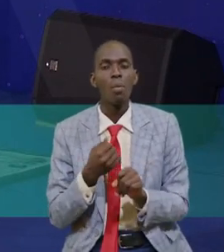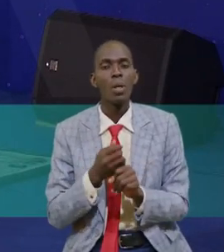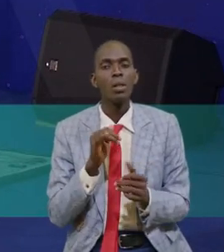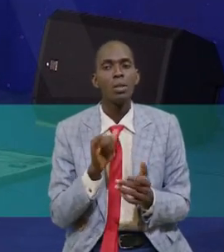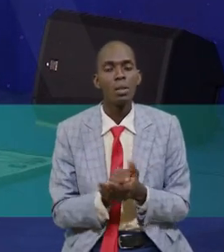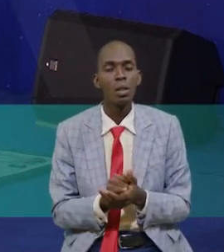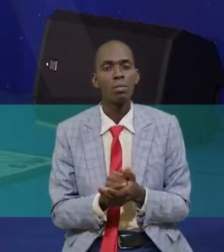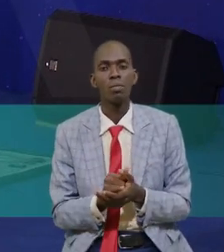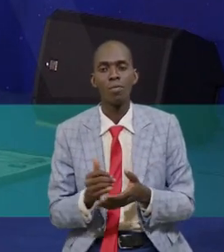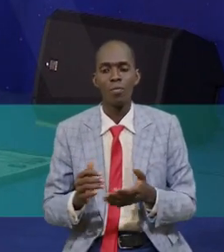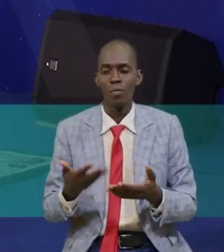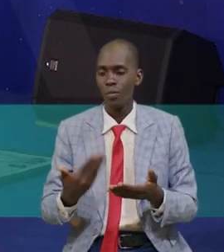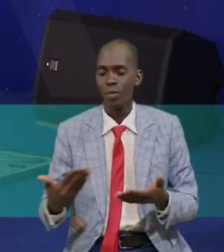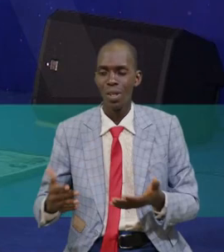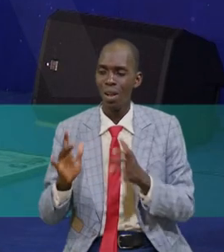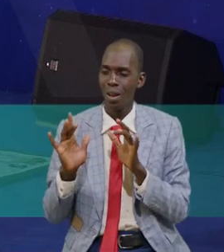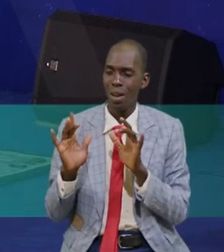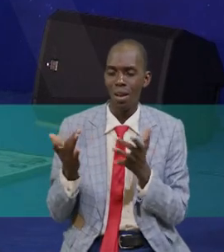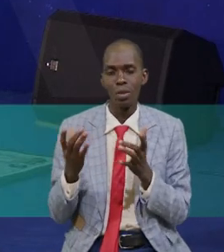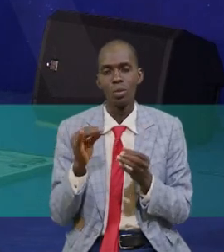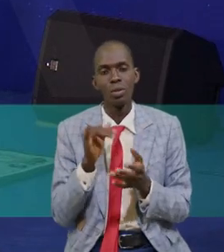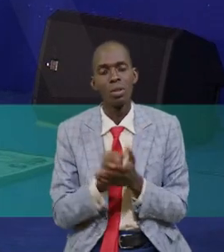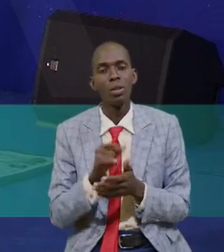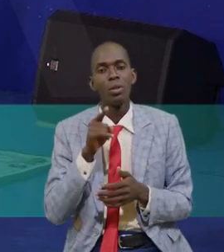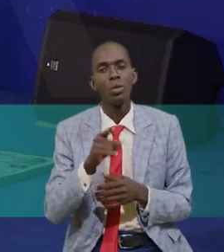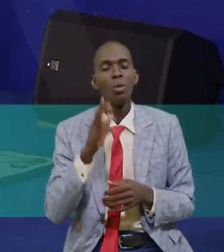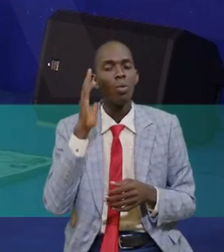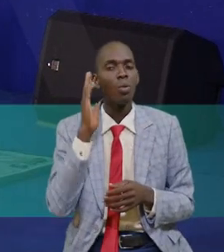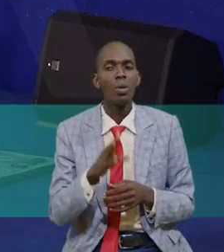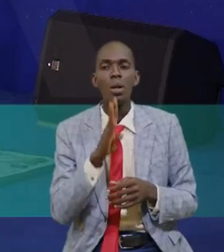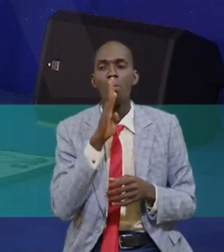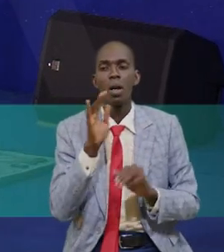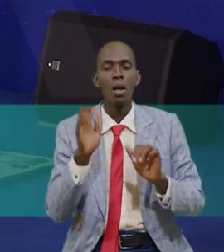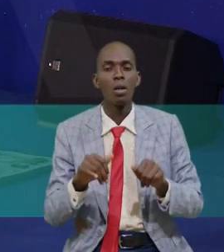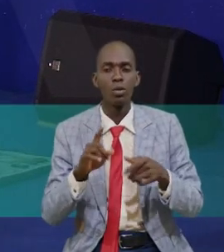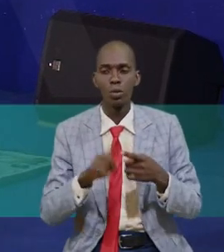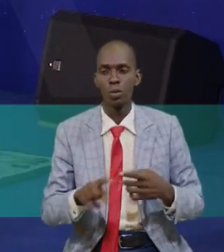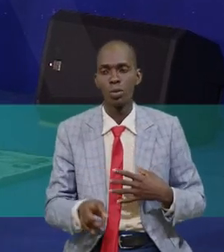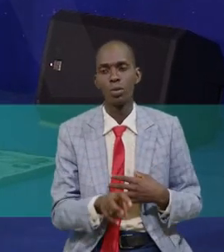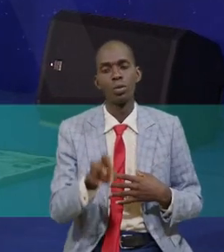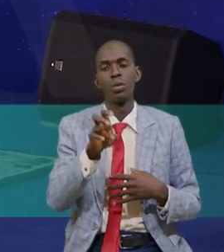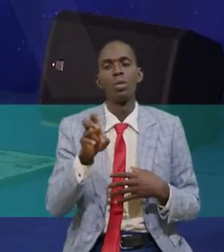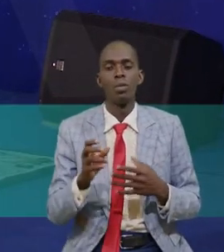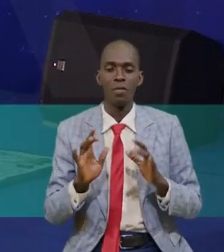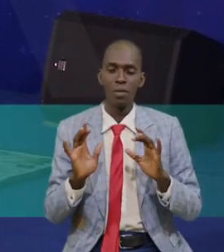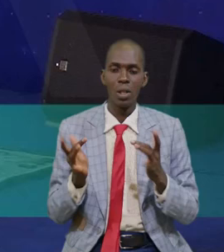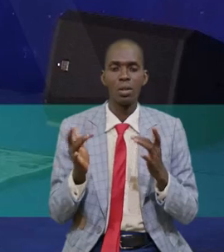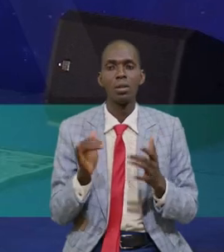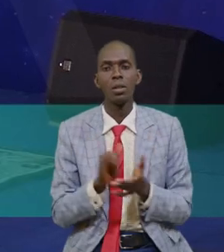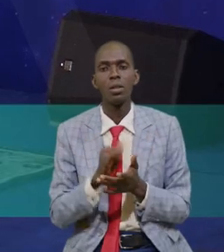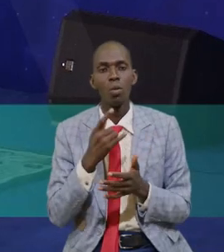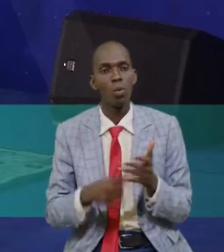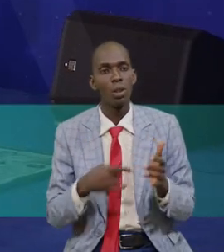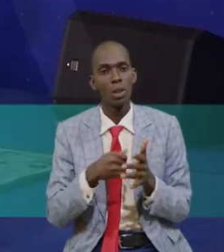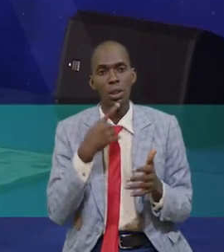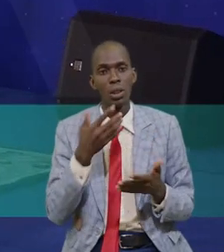light enough so that you will be able to travel light. That's what you say,